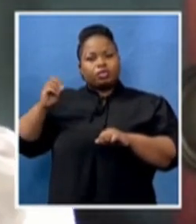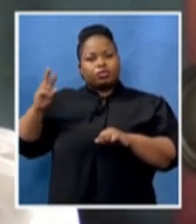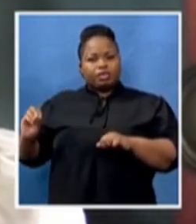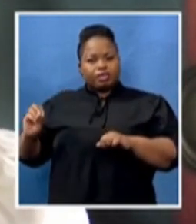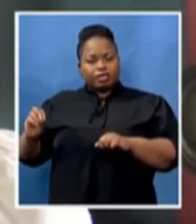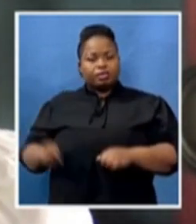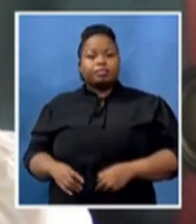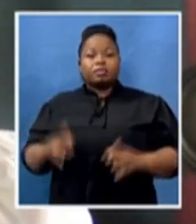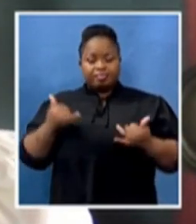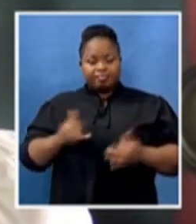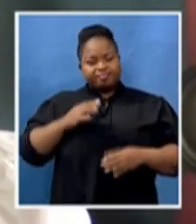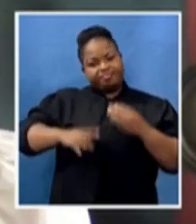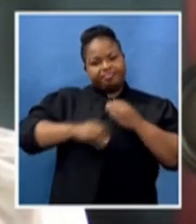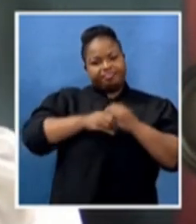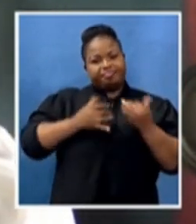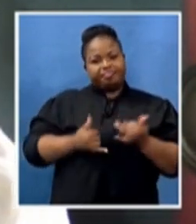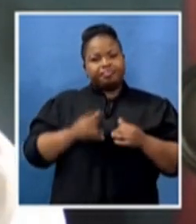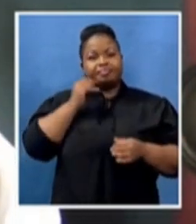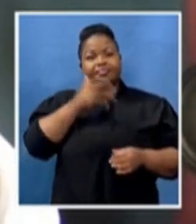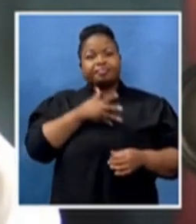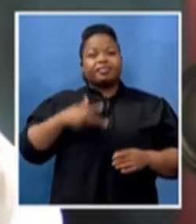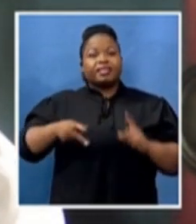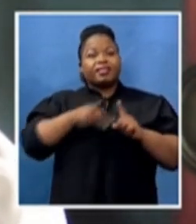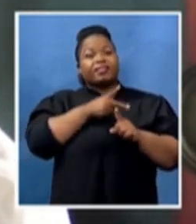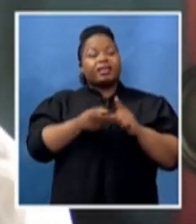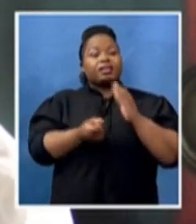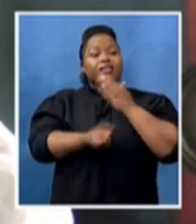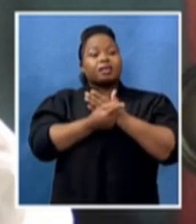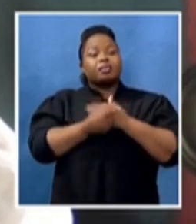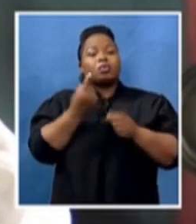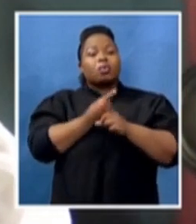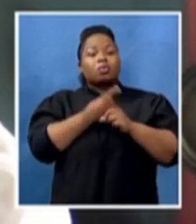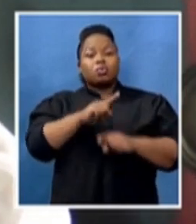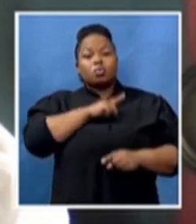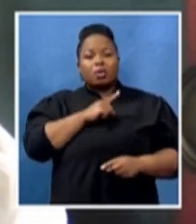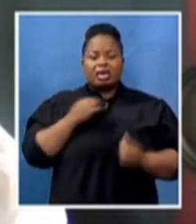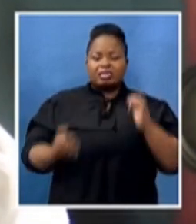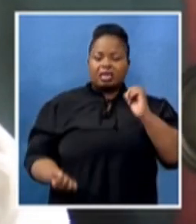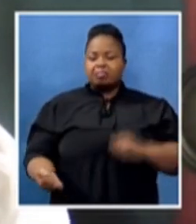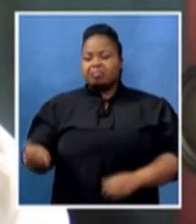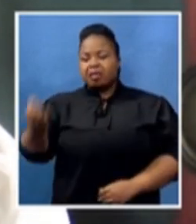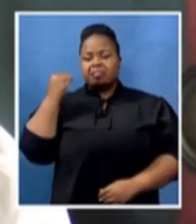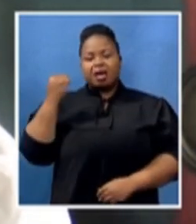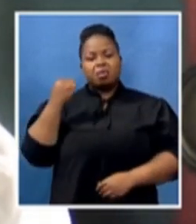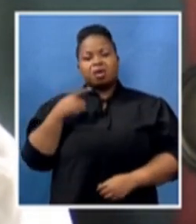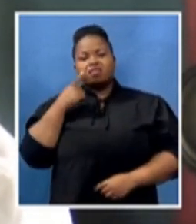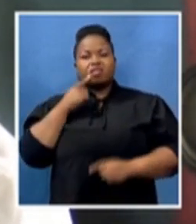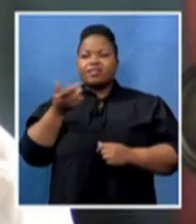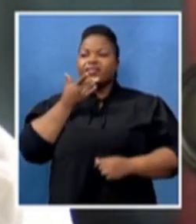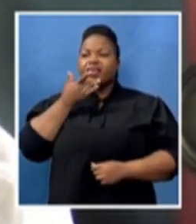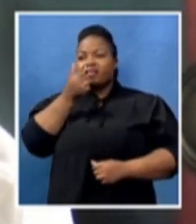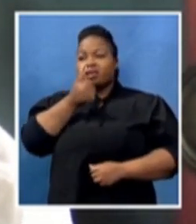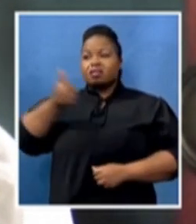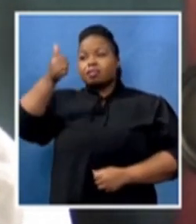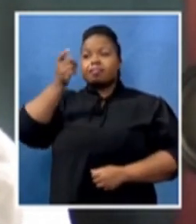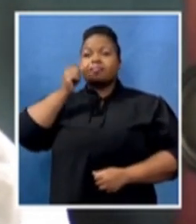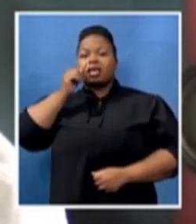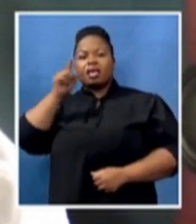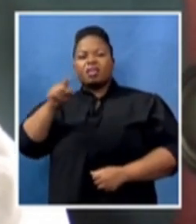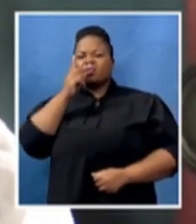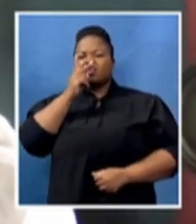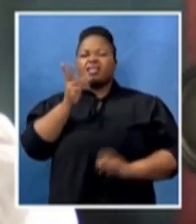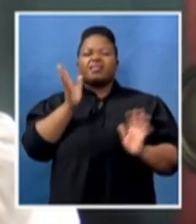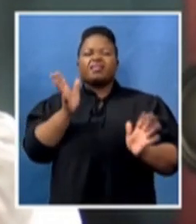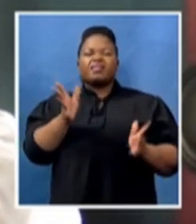violence resulting from the power relations skewed in favor of men has long been acknowledged as a significant determining factor of